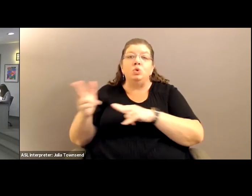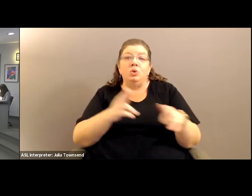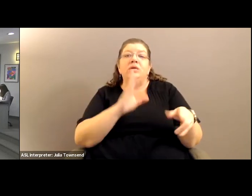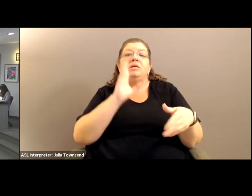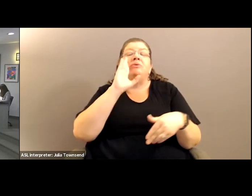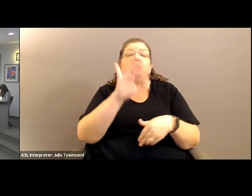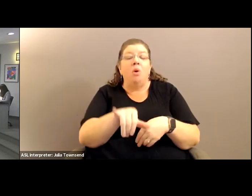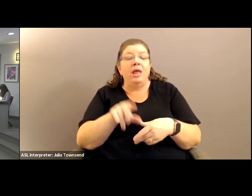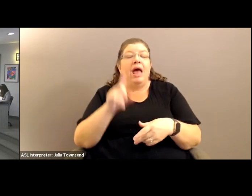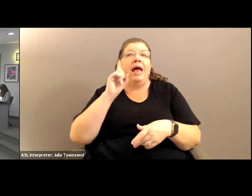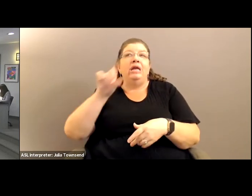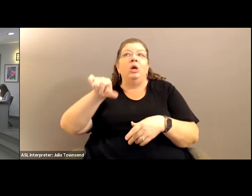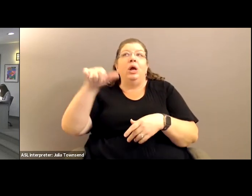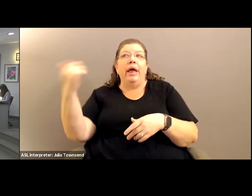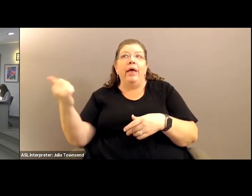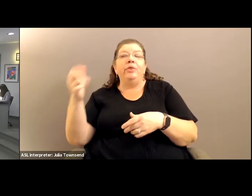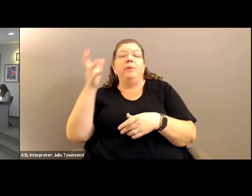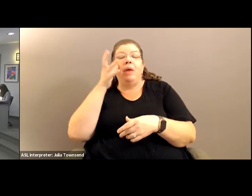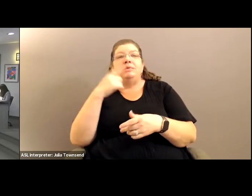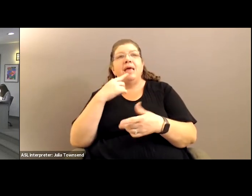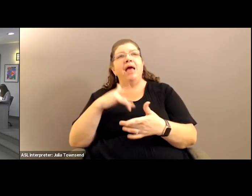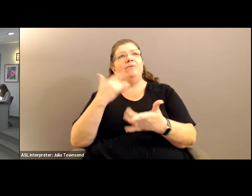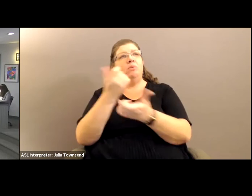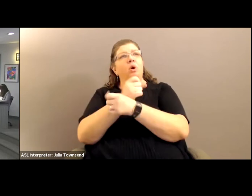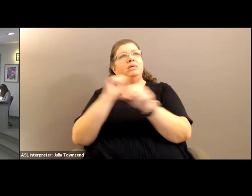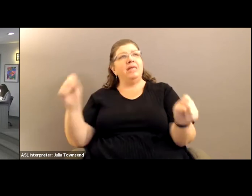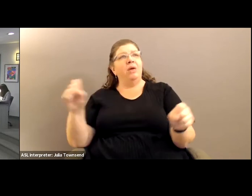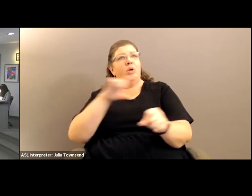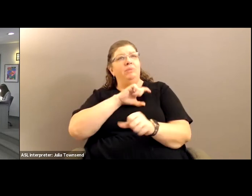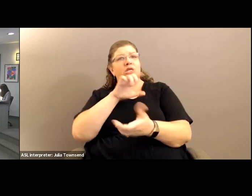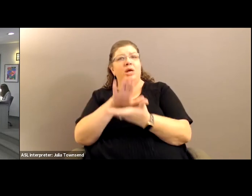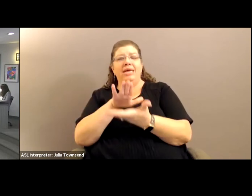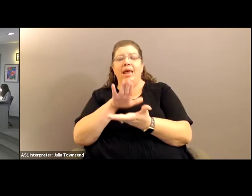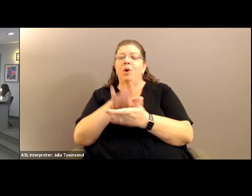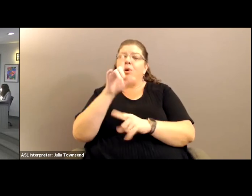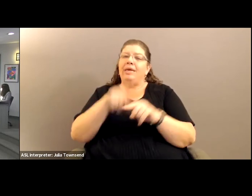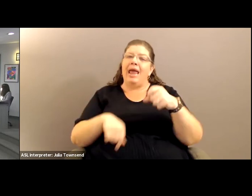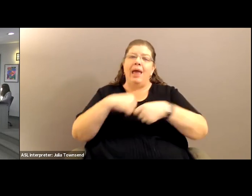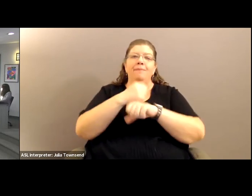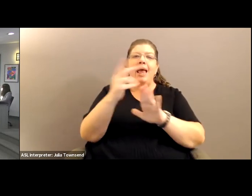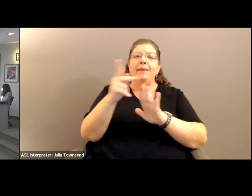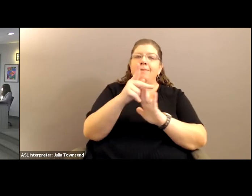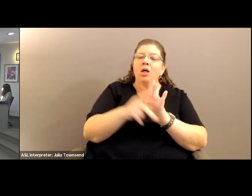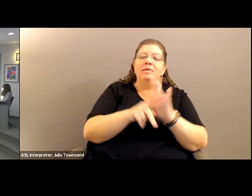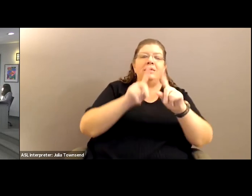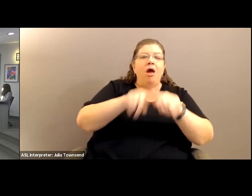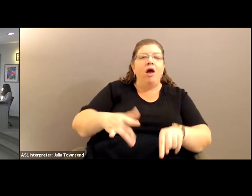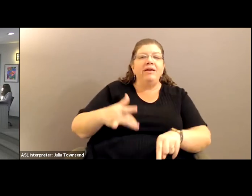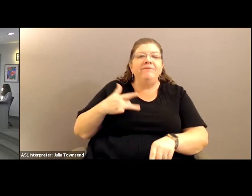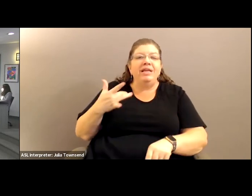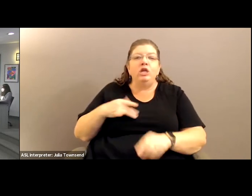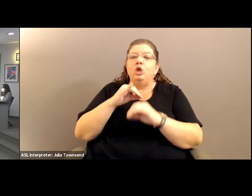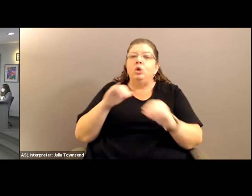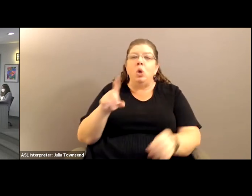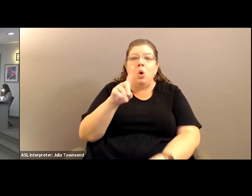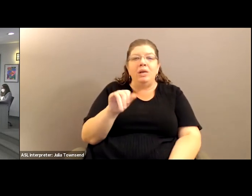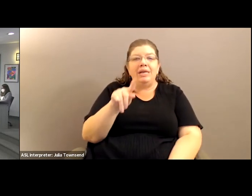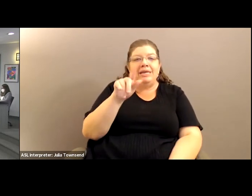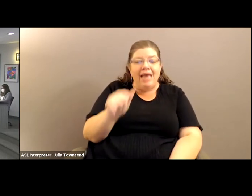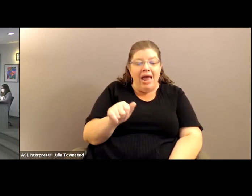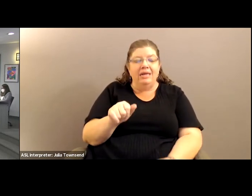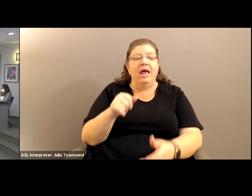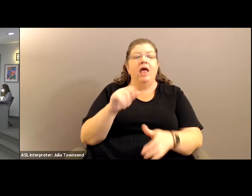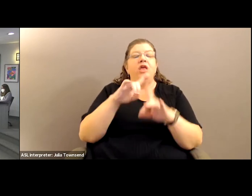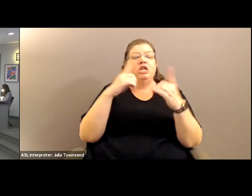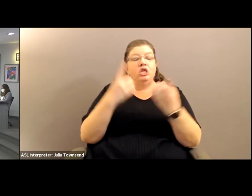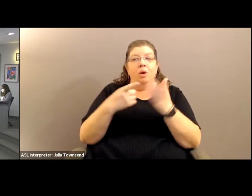parents say i just feel safer with a police officer on campus but we can't make policies on feelings there is no data that the district has presented that